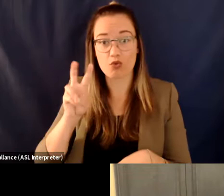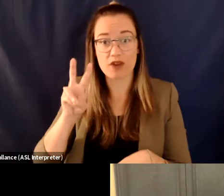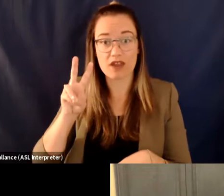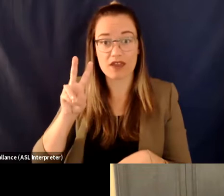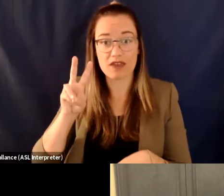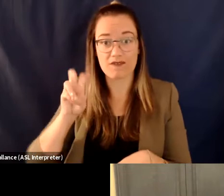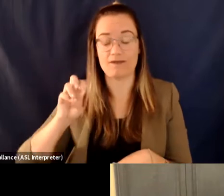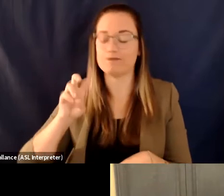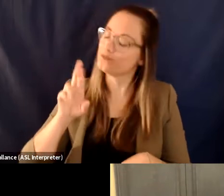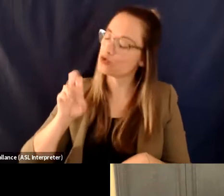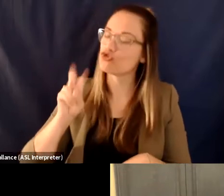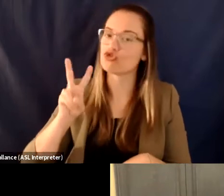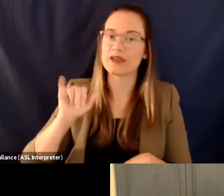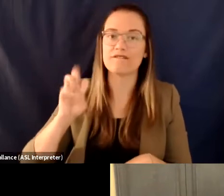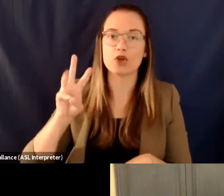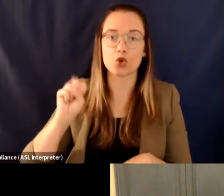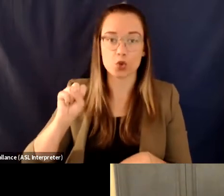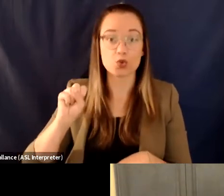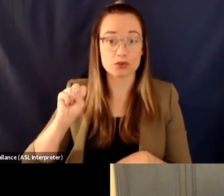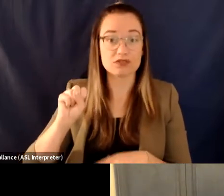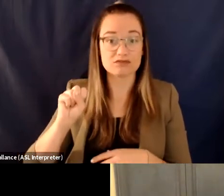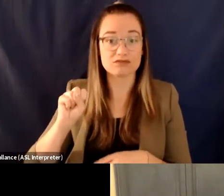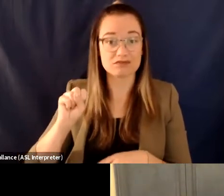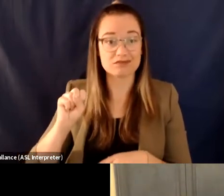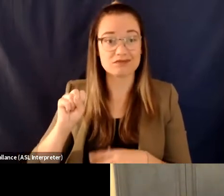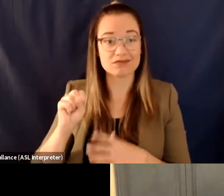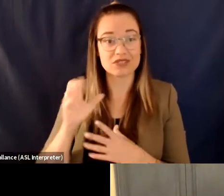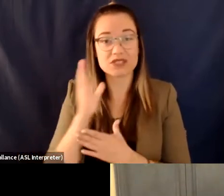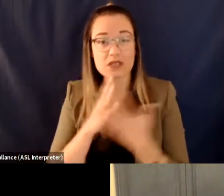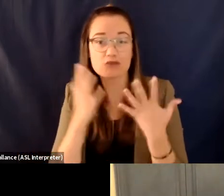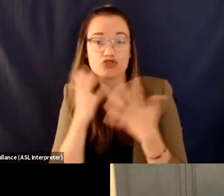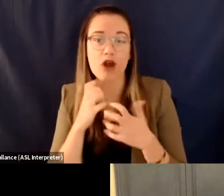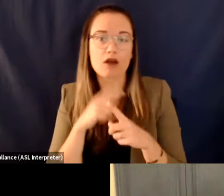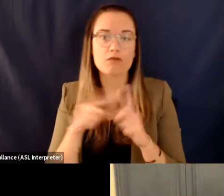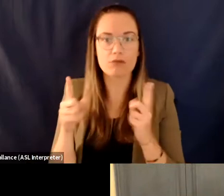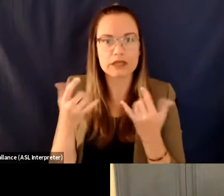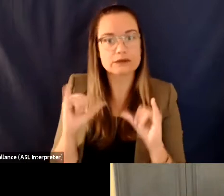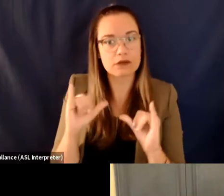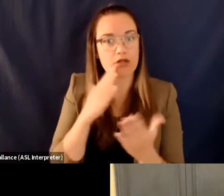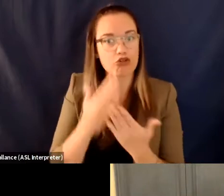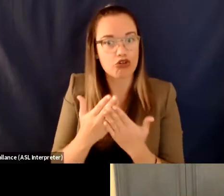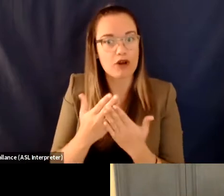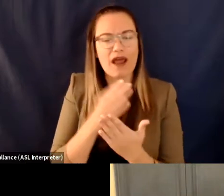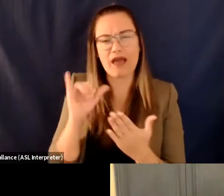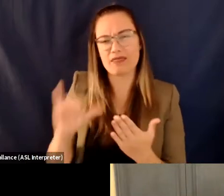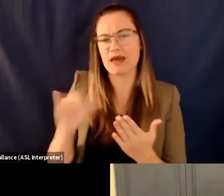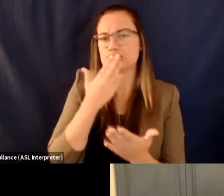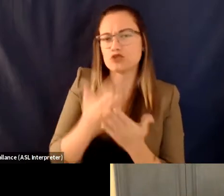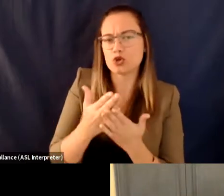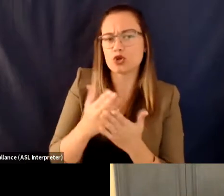the light side more than, and a kind of even-handedness, which must have been a conscious choice on your